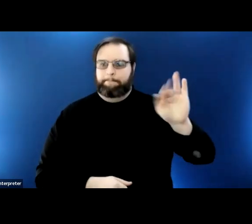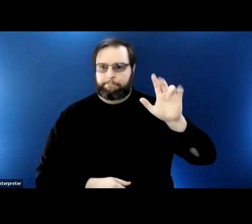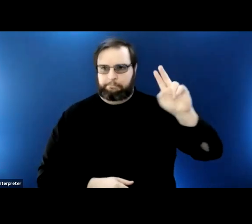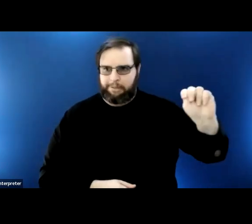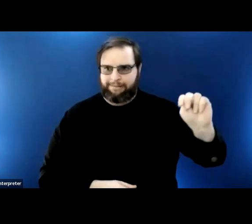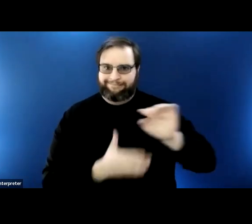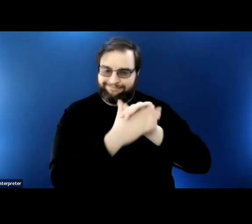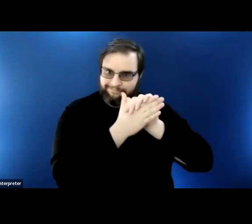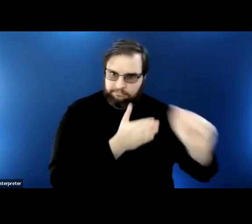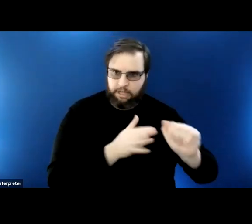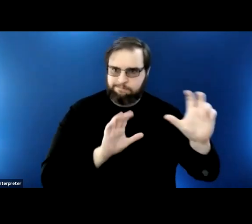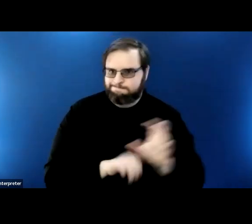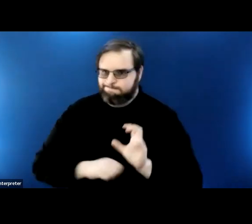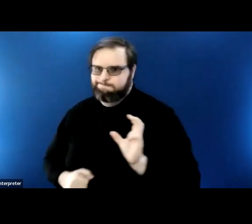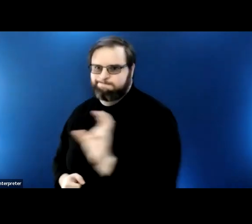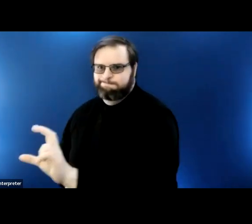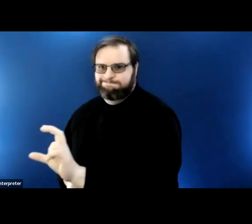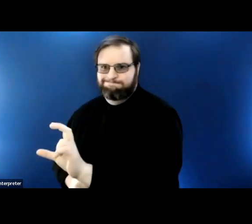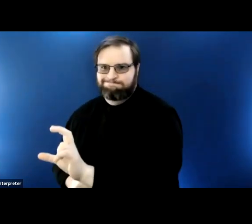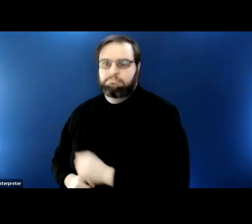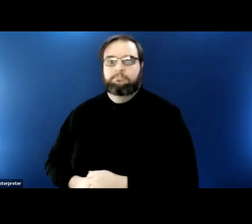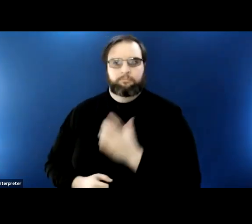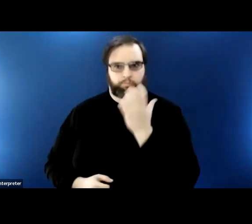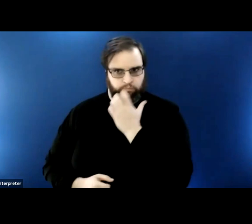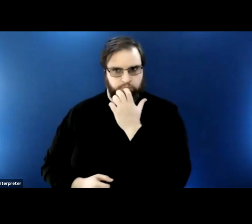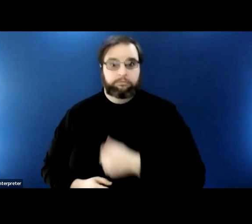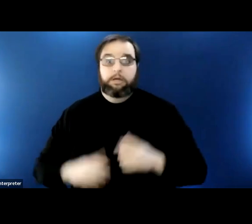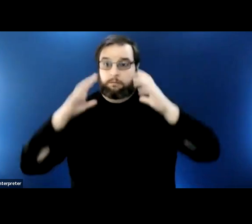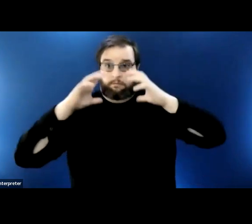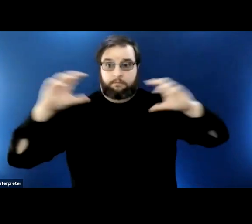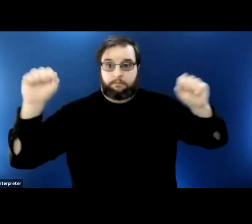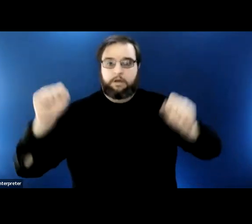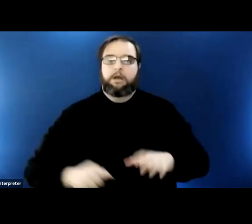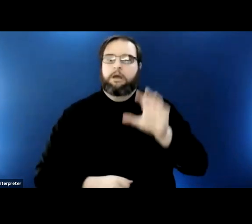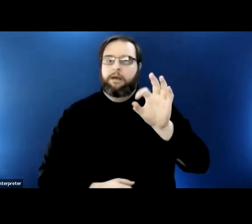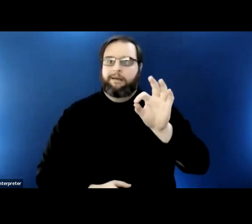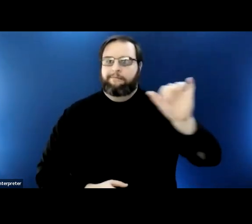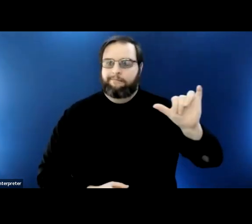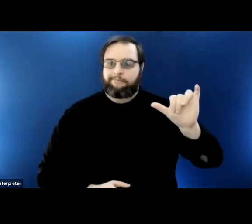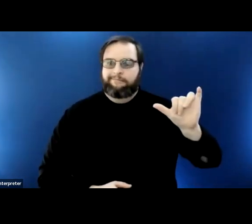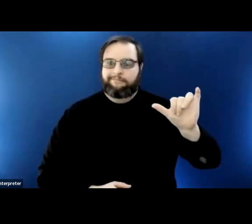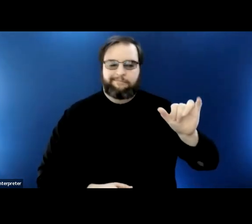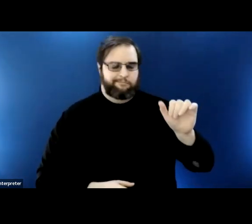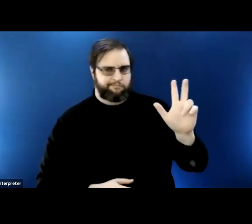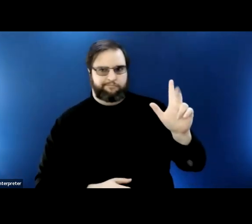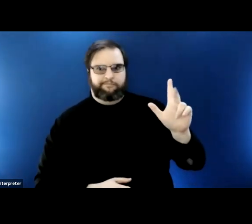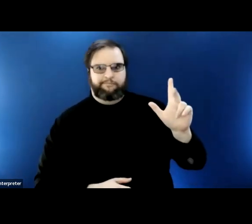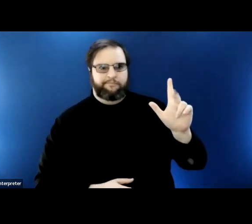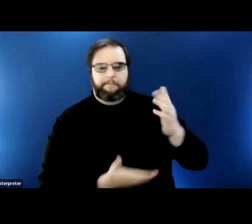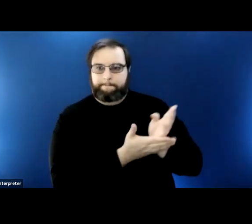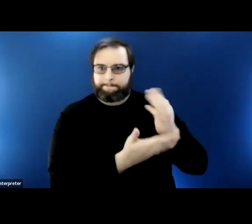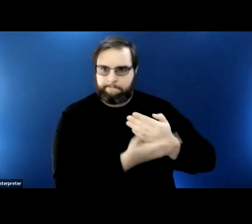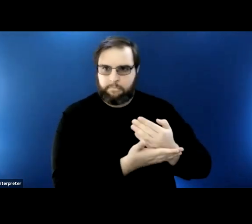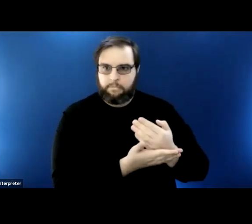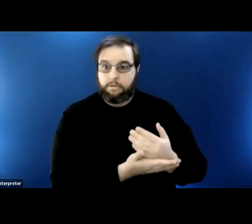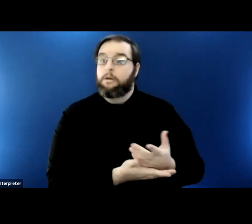in HBCUs. And the president's FY23 budget proposes to continue this